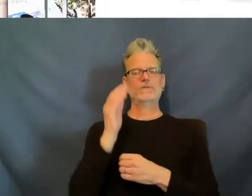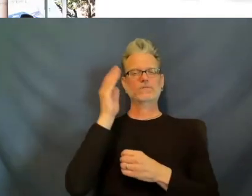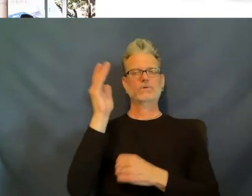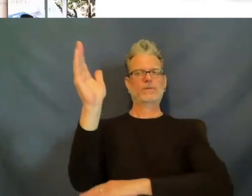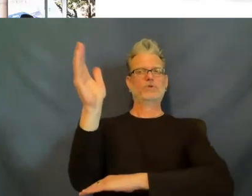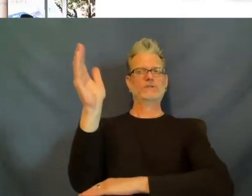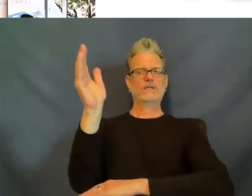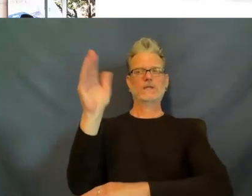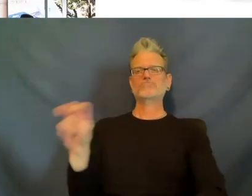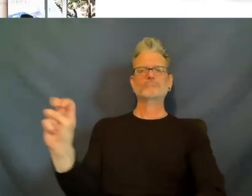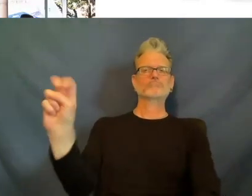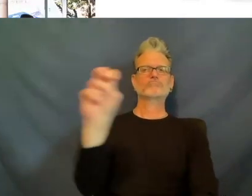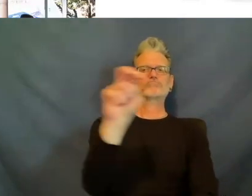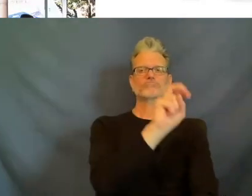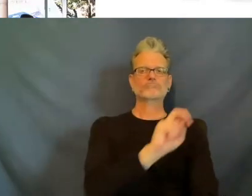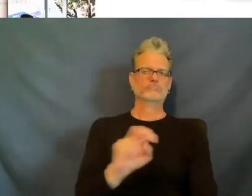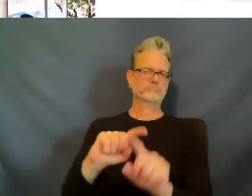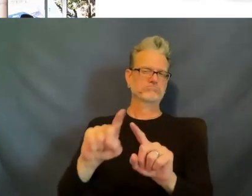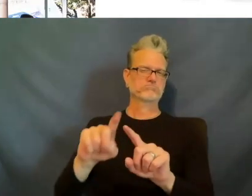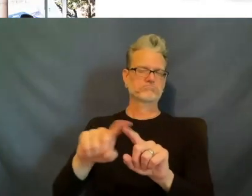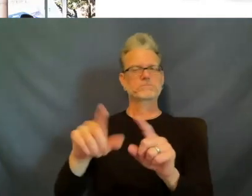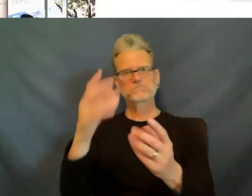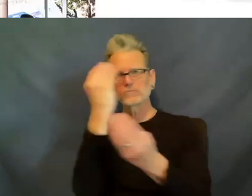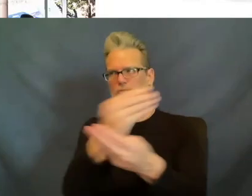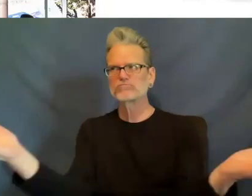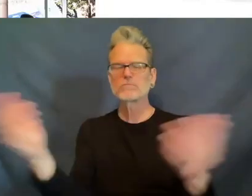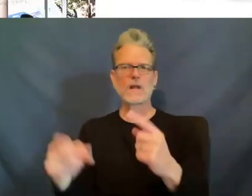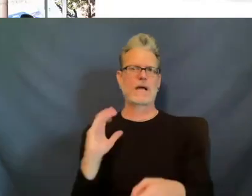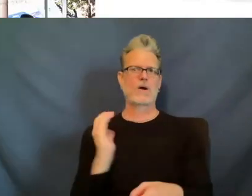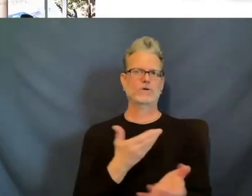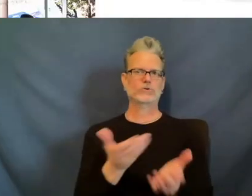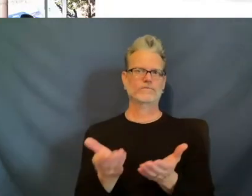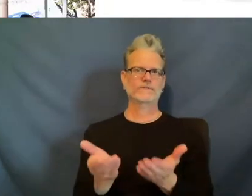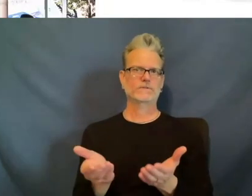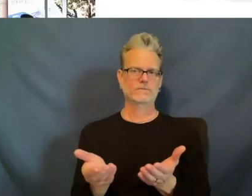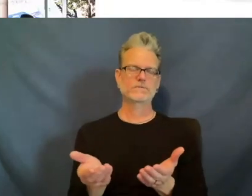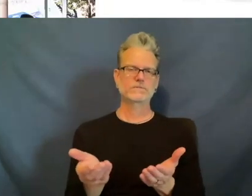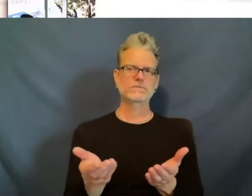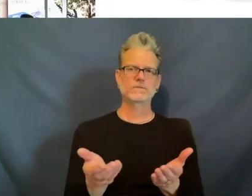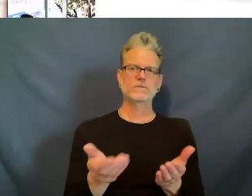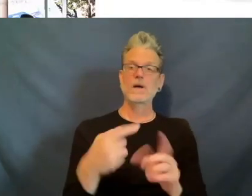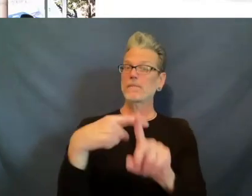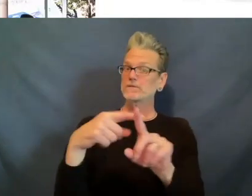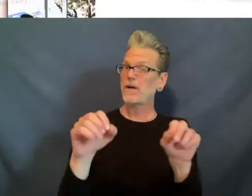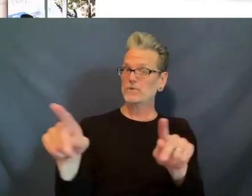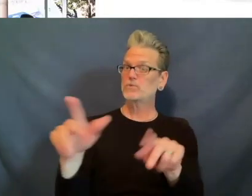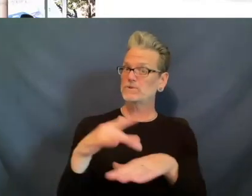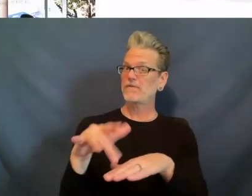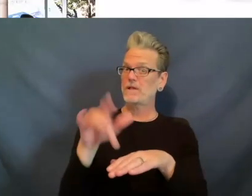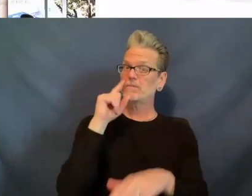areas and external events to let partners know about the services that we provide and the opportunities that are available.